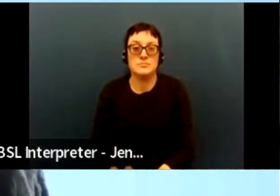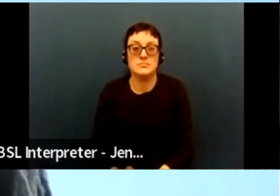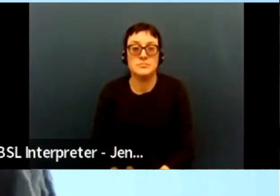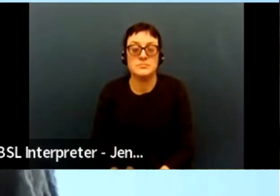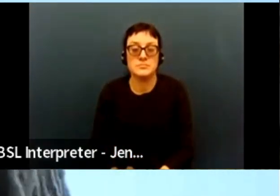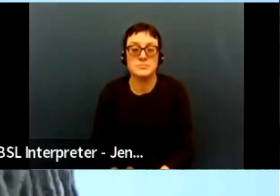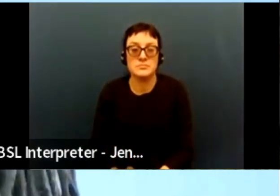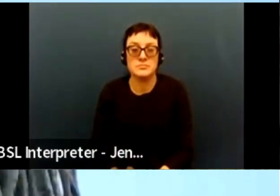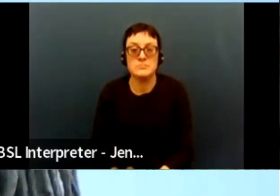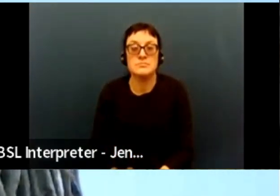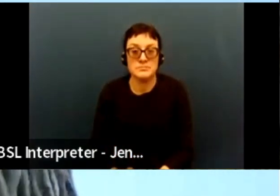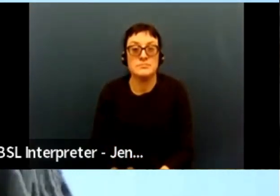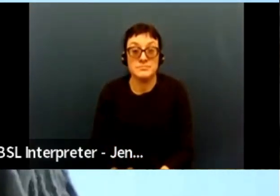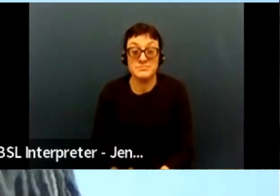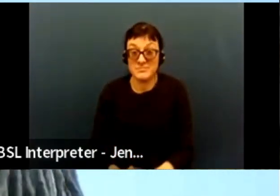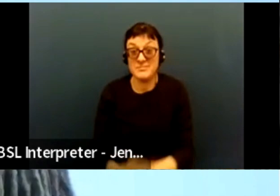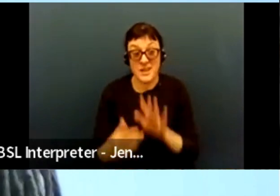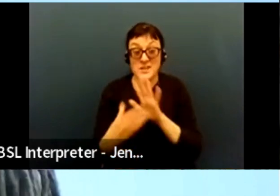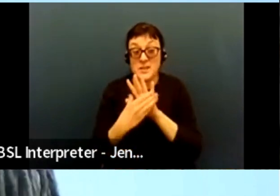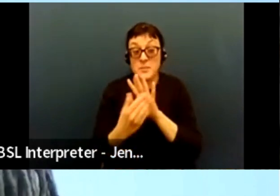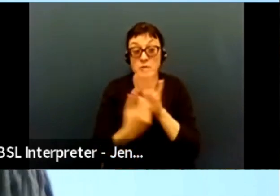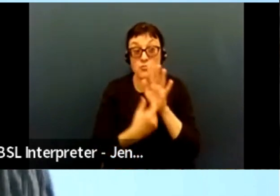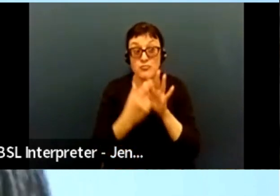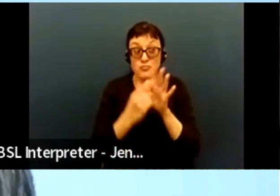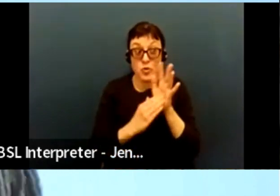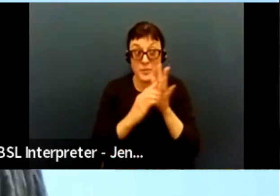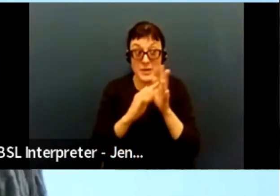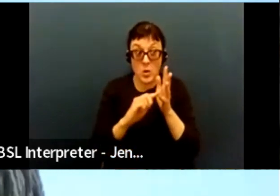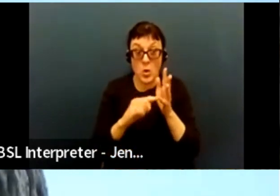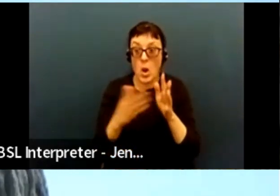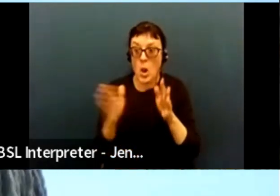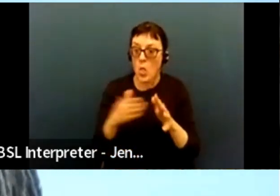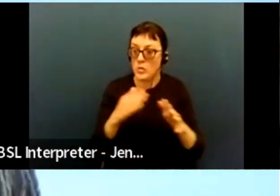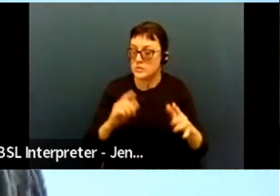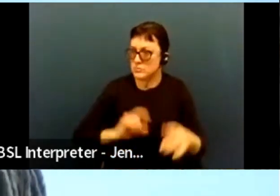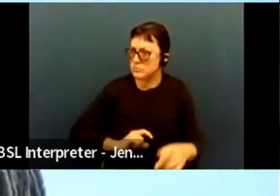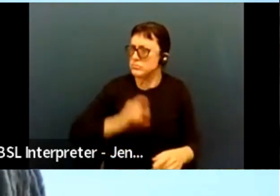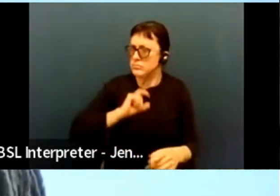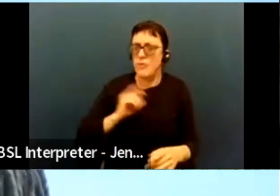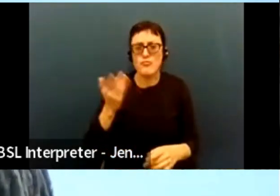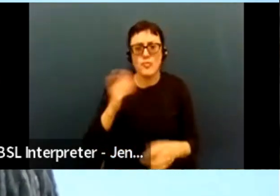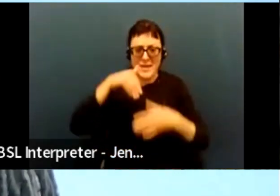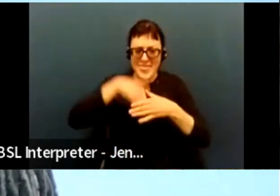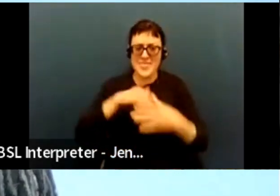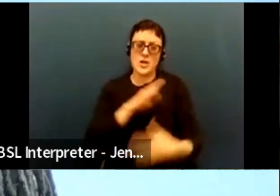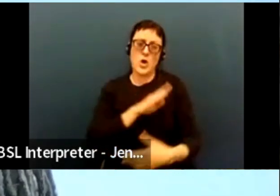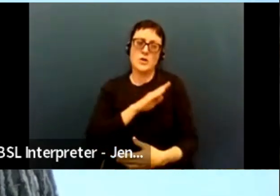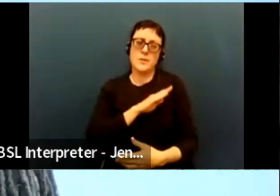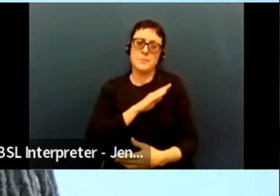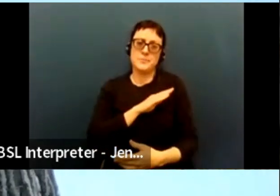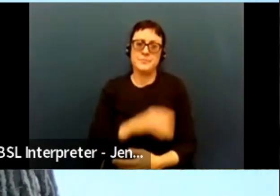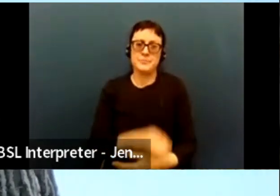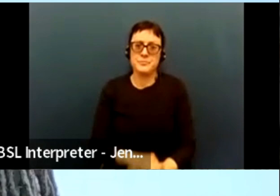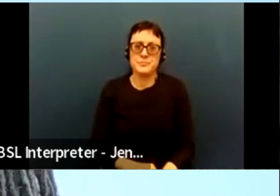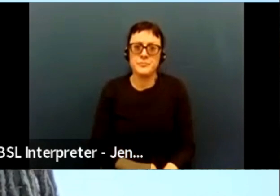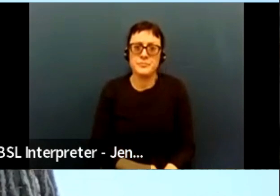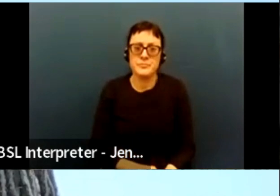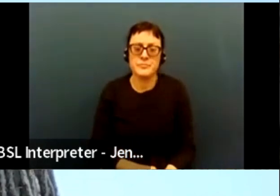Sorry, I should say a lot. I'll say that again, sorry. I'm just apologising because I haven't been saying what you've been saying.